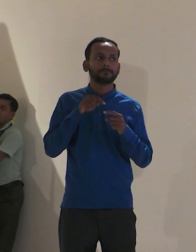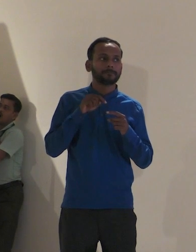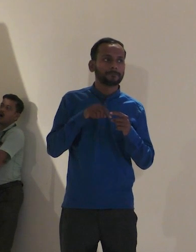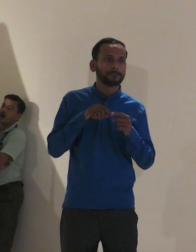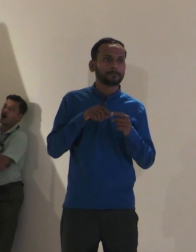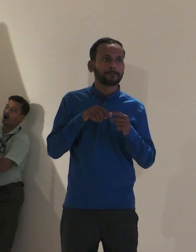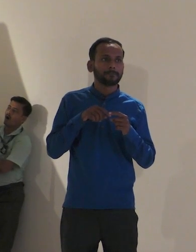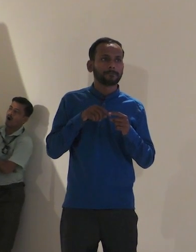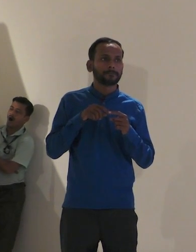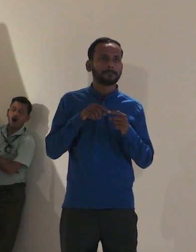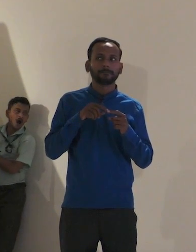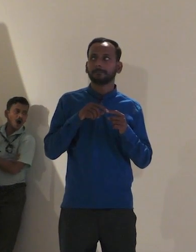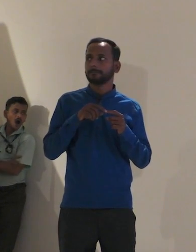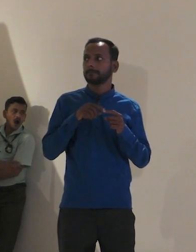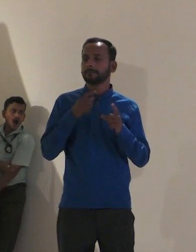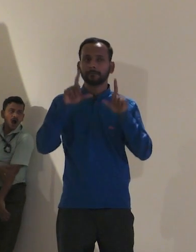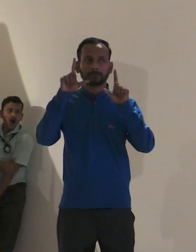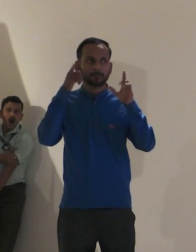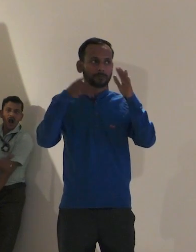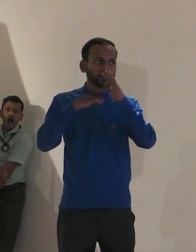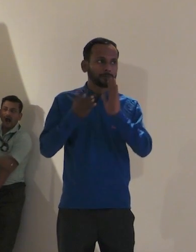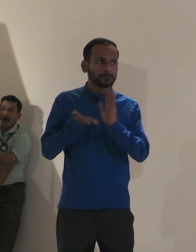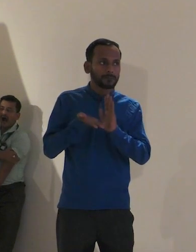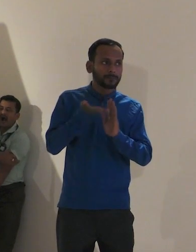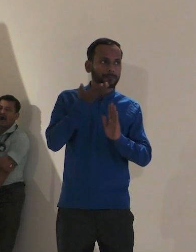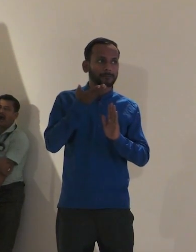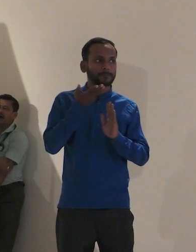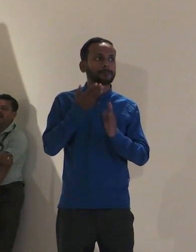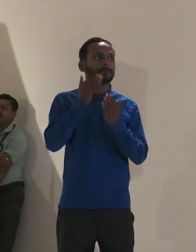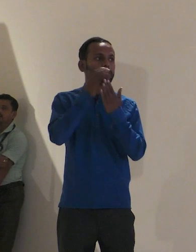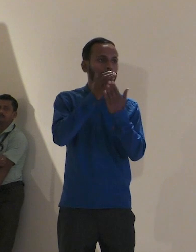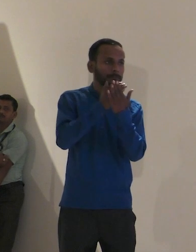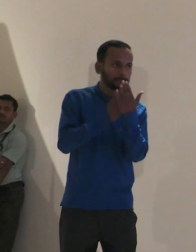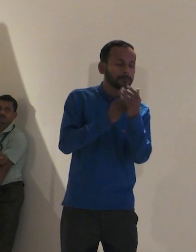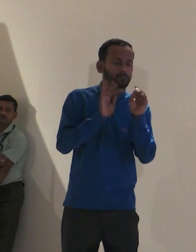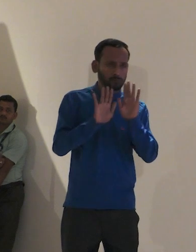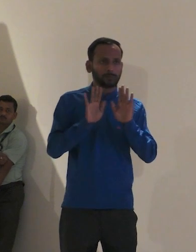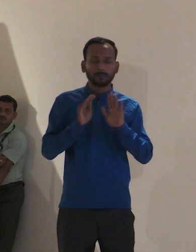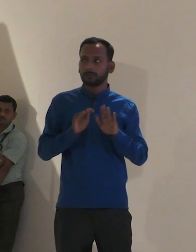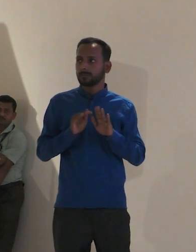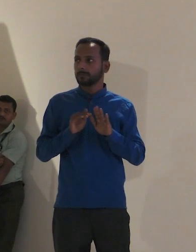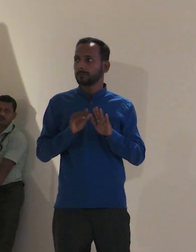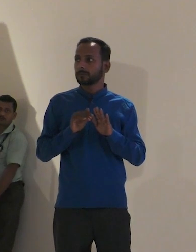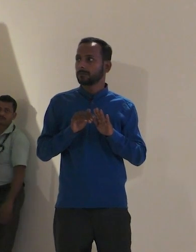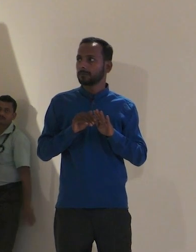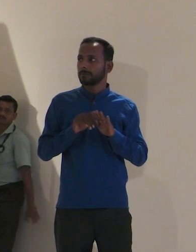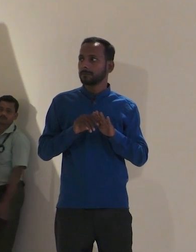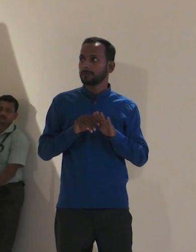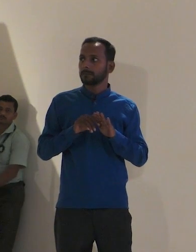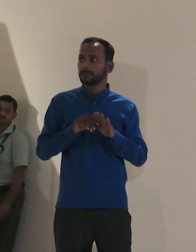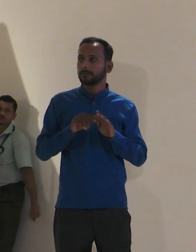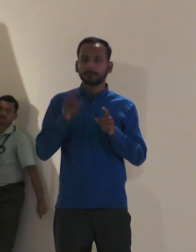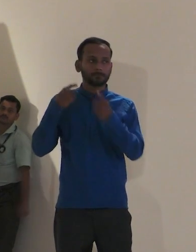one of the ways in which any museum becomes relevant is to have the kind of programmings that you're having, which is to elucidate queer histories, which